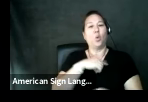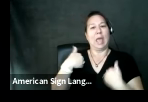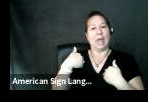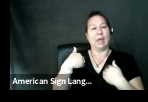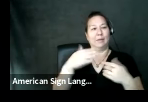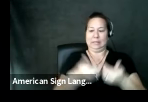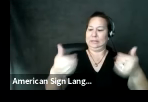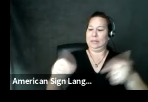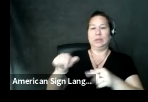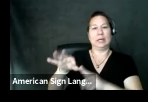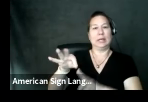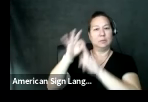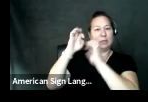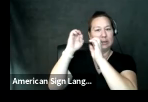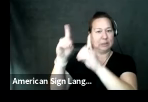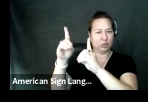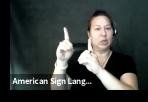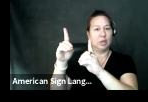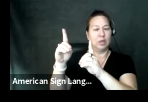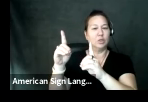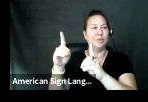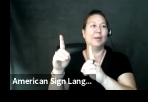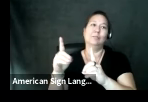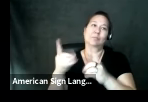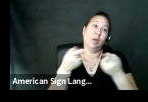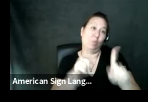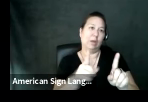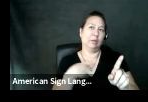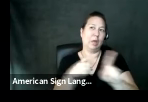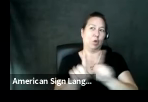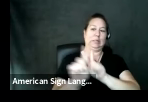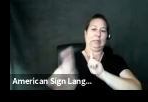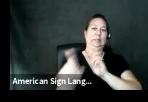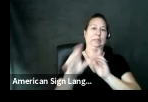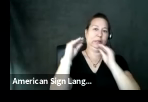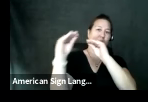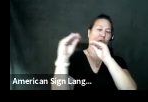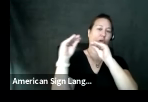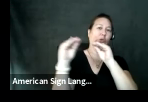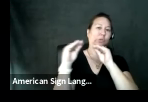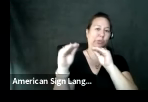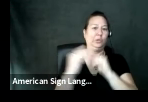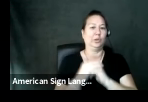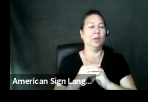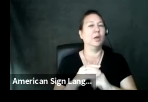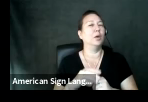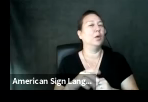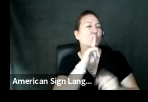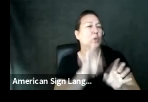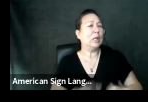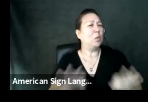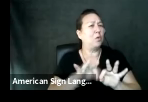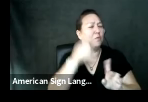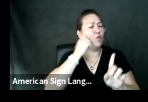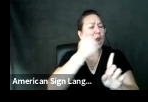distance learning environment. So it's important for our teams at school sites to discuss the difference between a